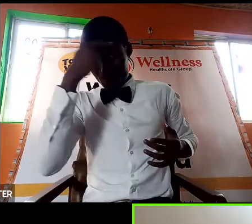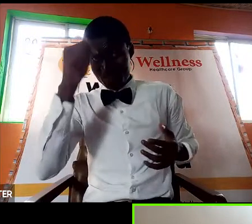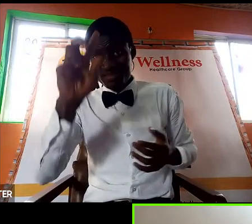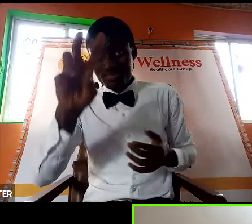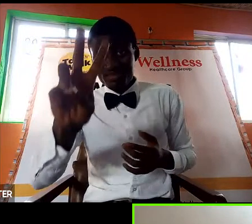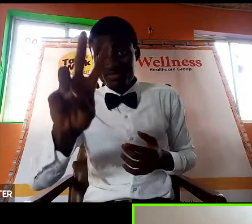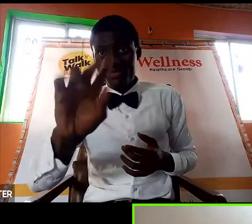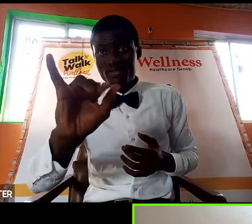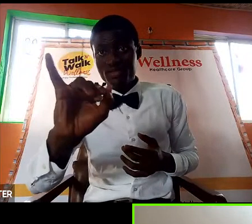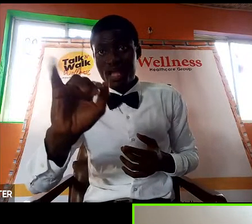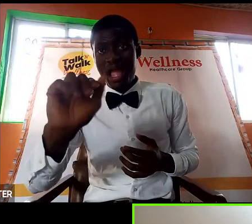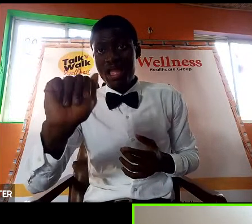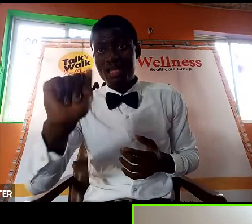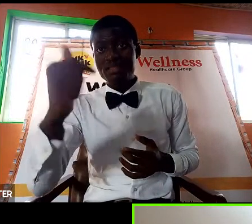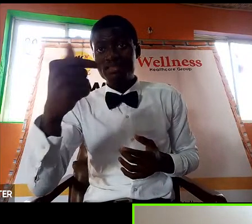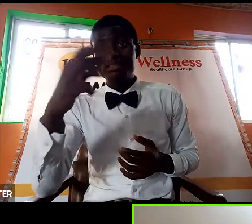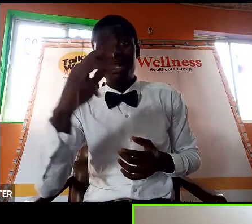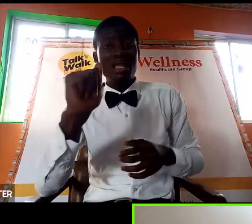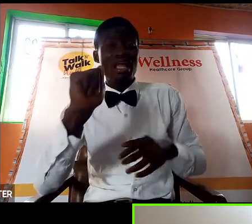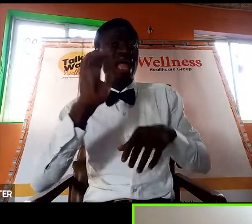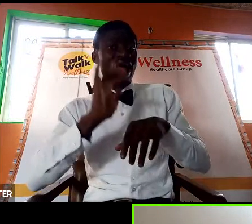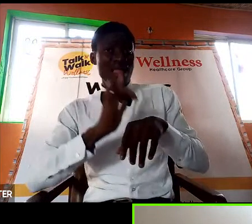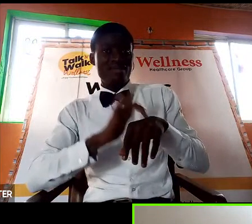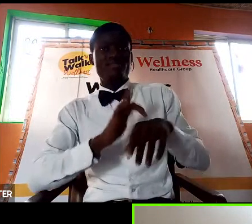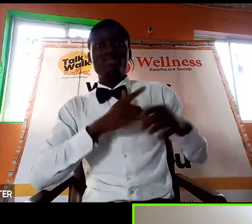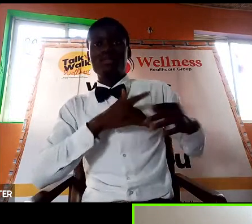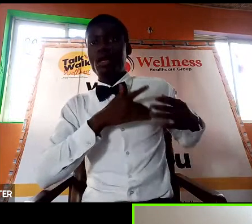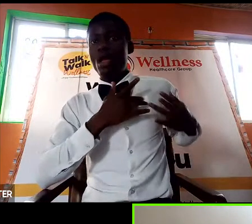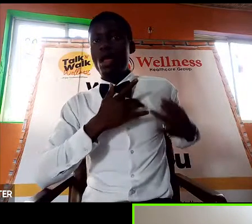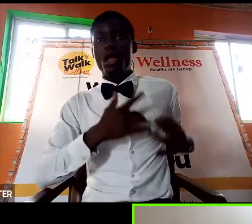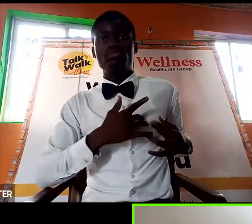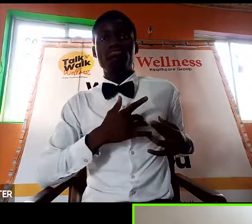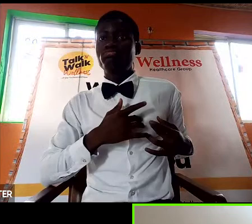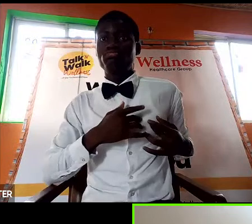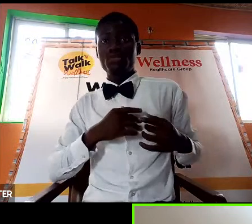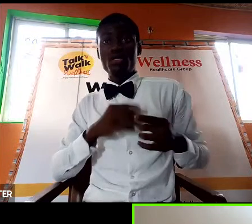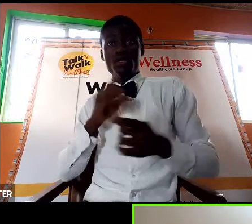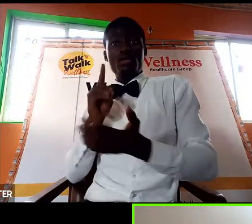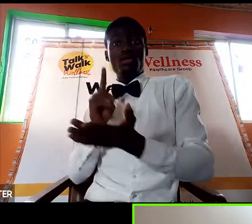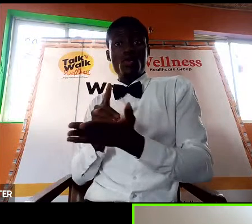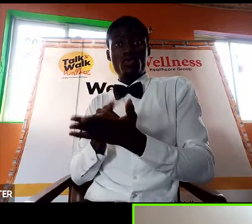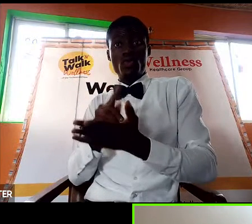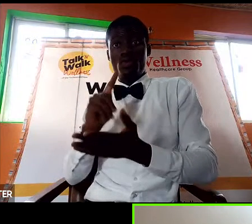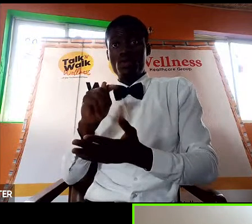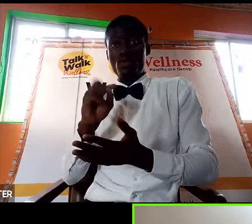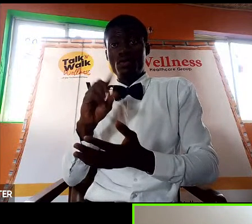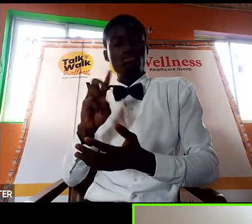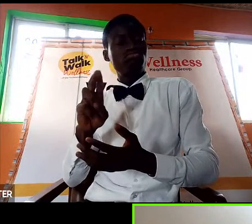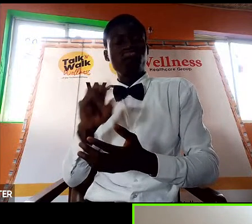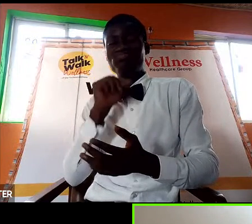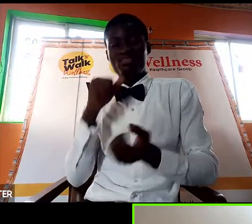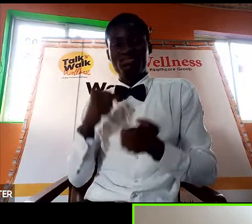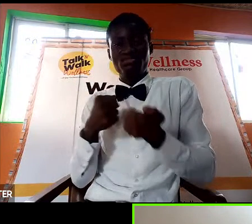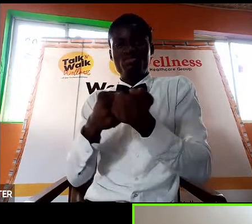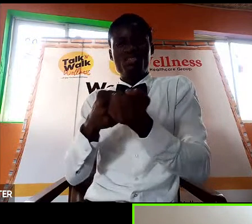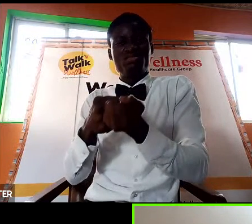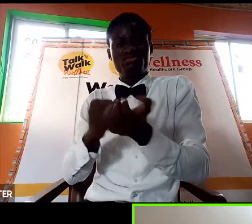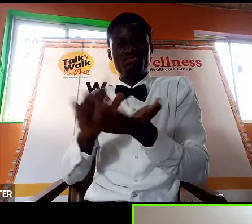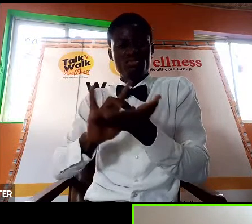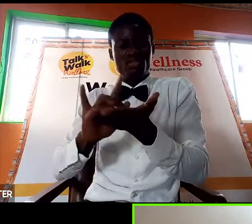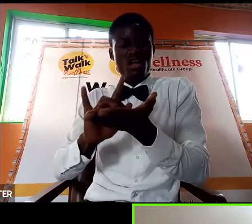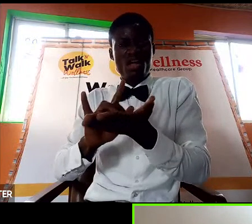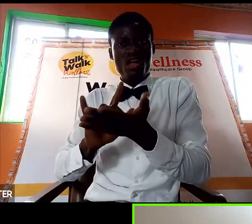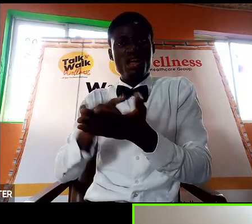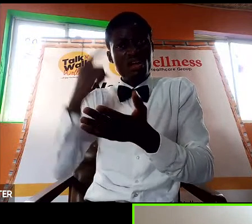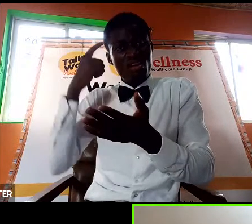I'm not really a fan of medications, you know, in the when it comes, especially when it comes to sexual enhancement. I'm not a fan,